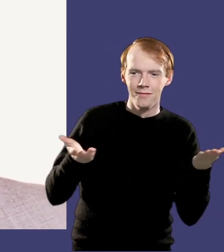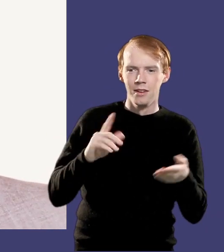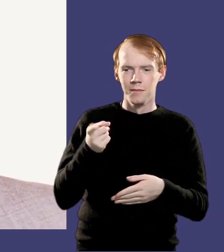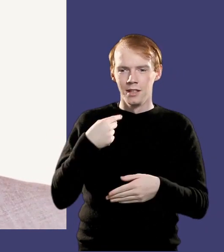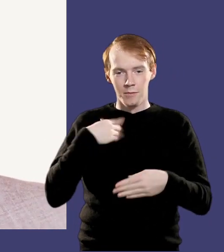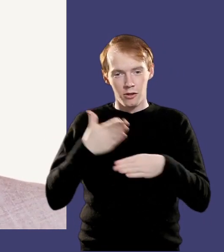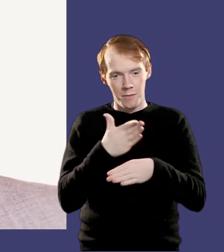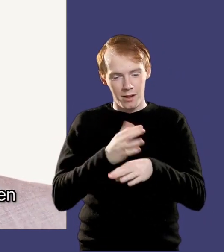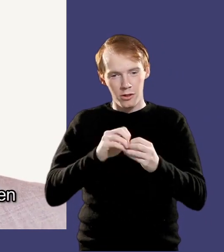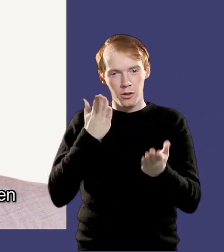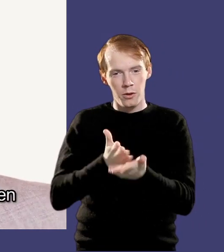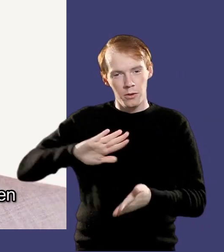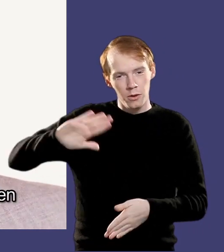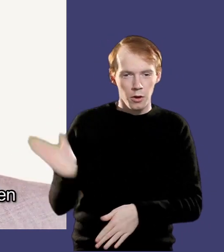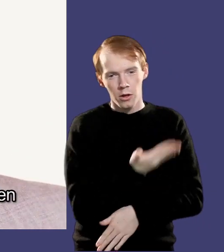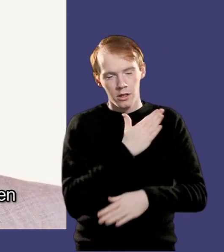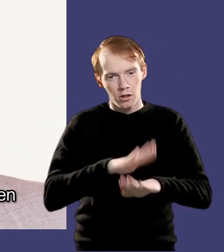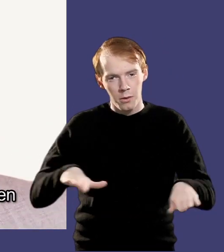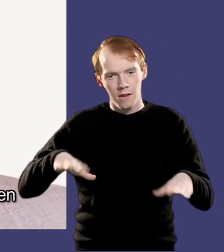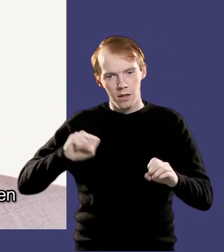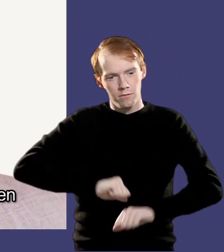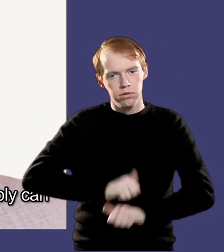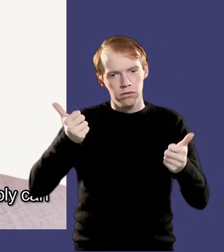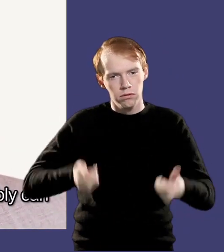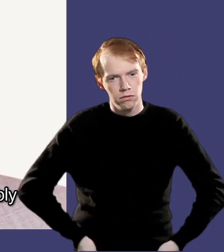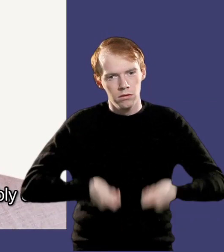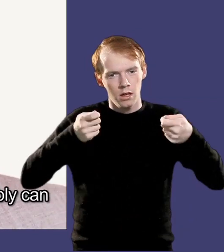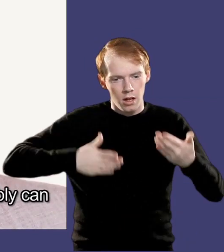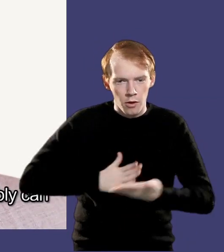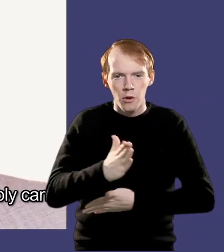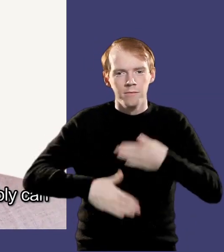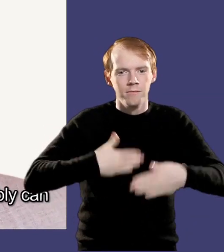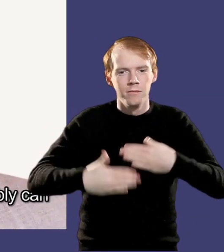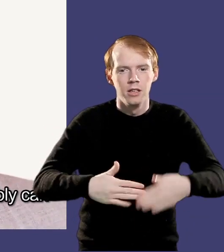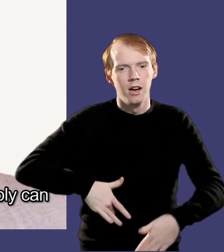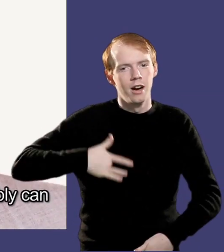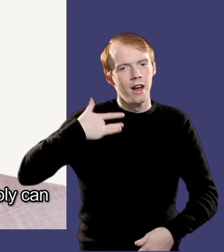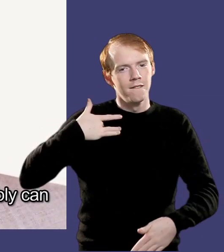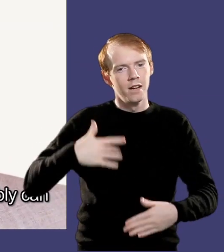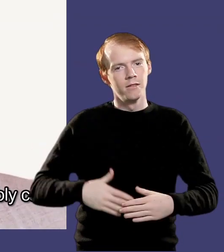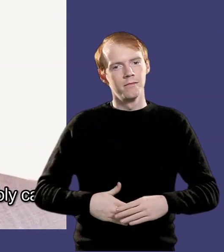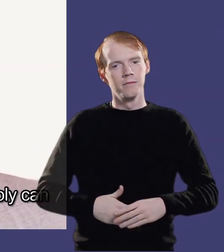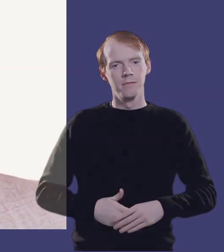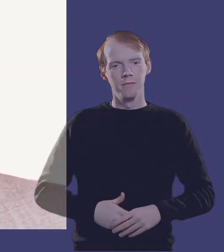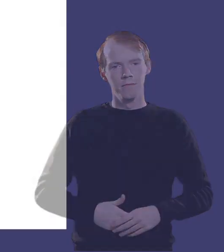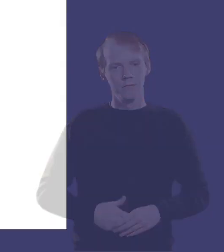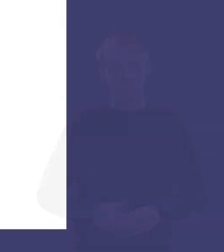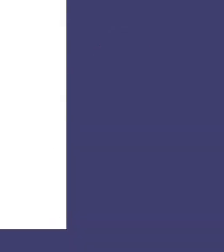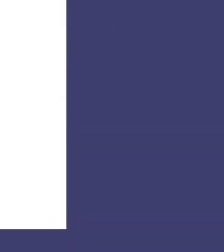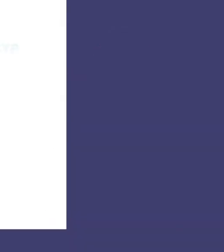who didn't make it into adulthood. And my job is to make sure that all children in Scotland experience the best lives that they possibly